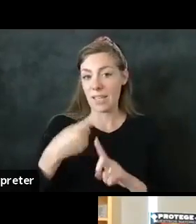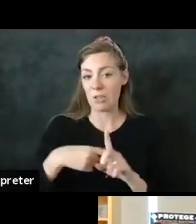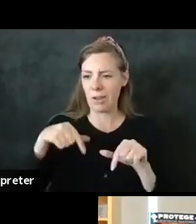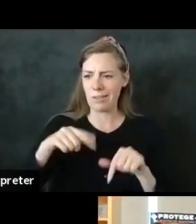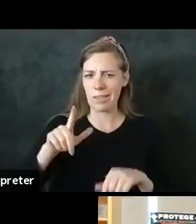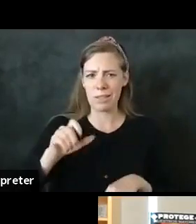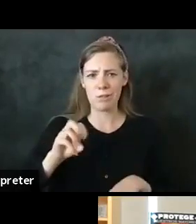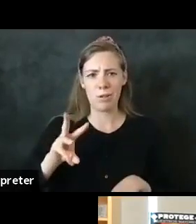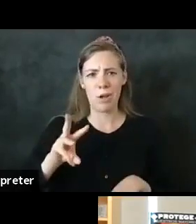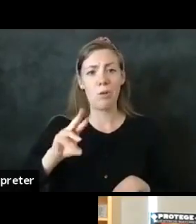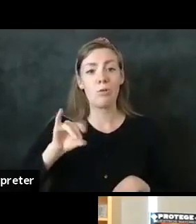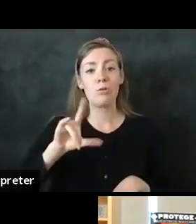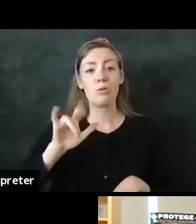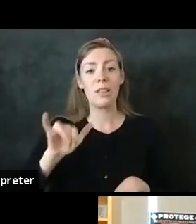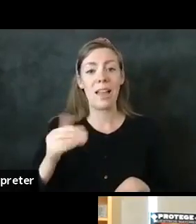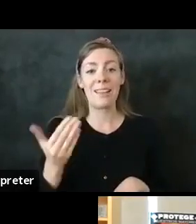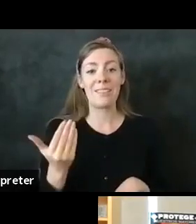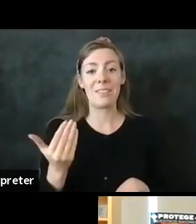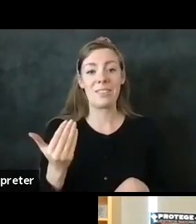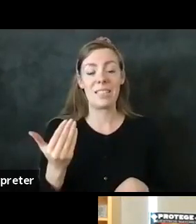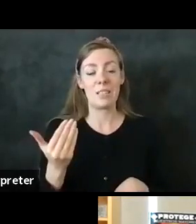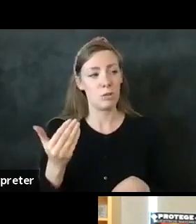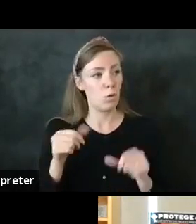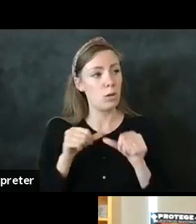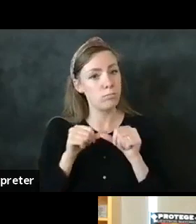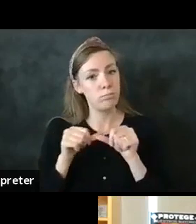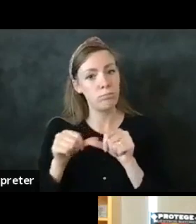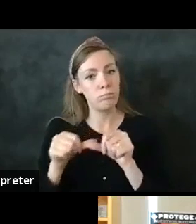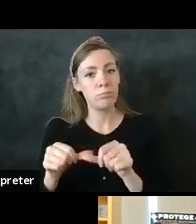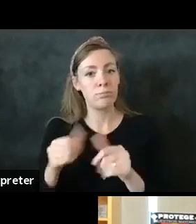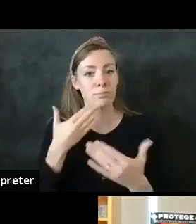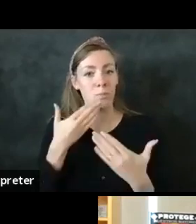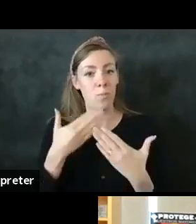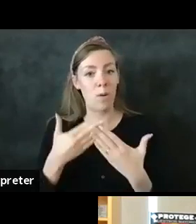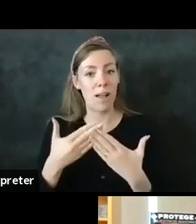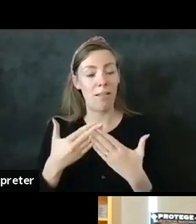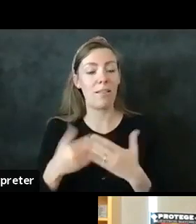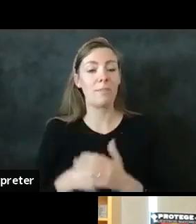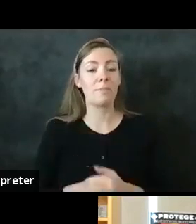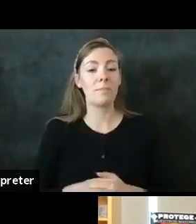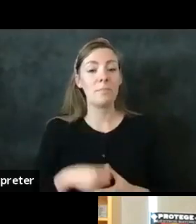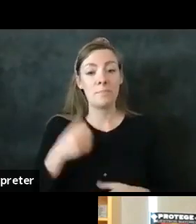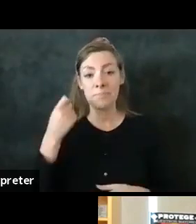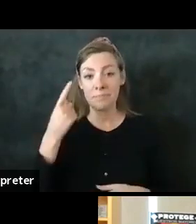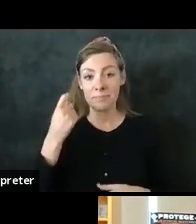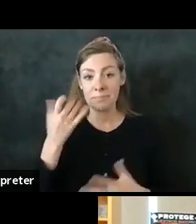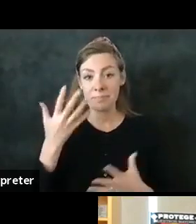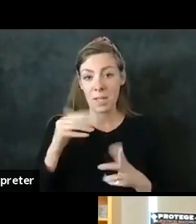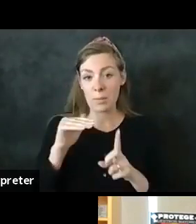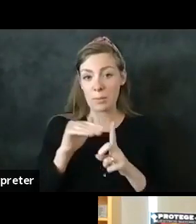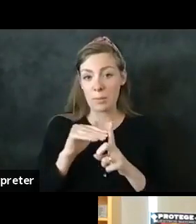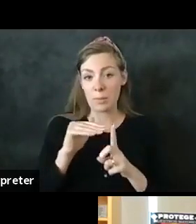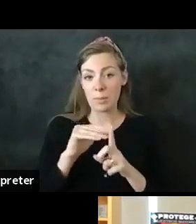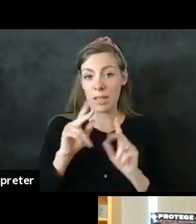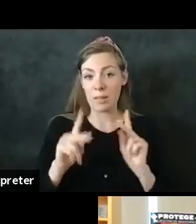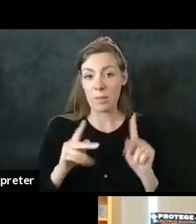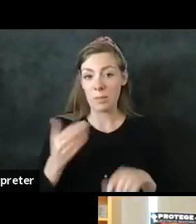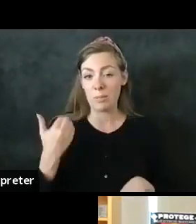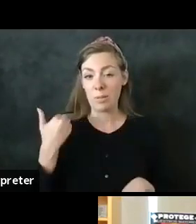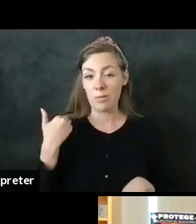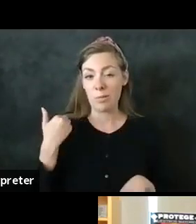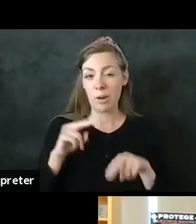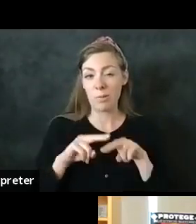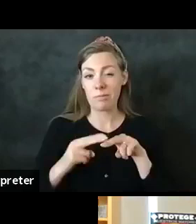July 15th. So we're going in the right direction. However, I want to remind people that our case rate was down to